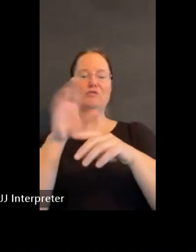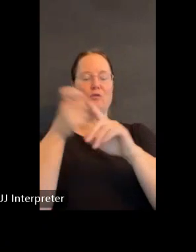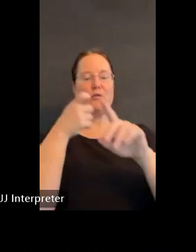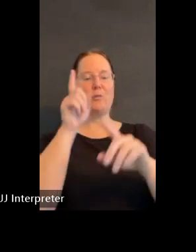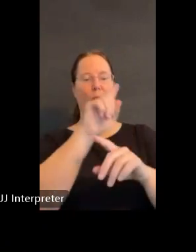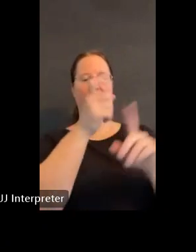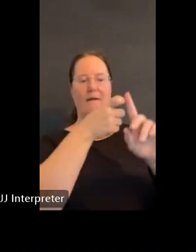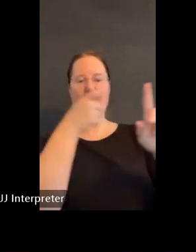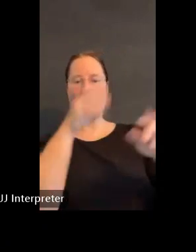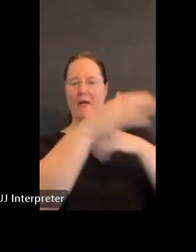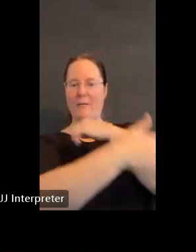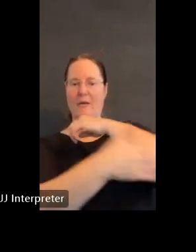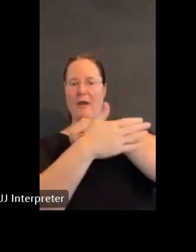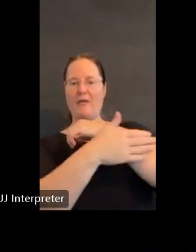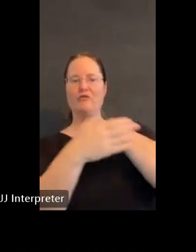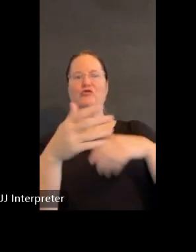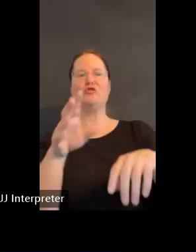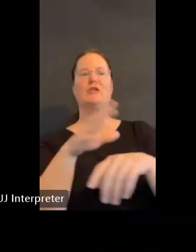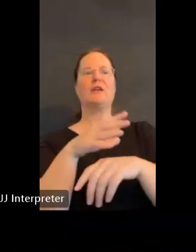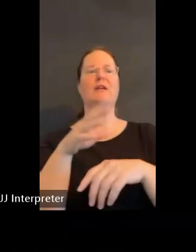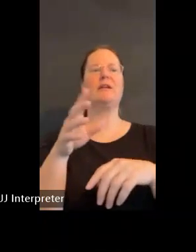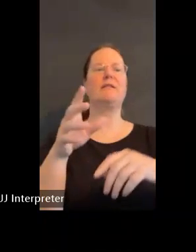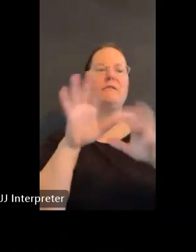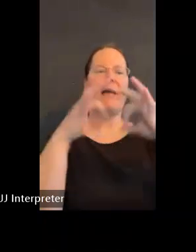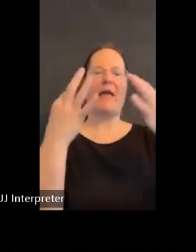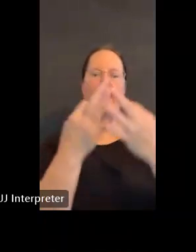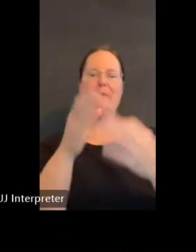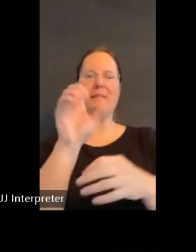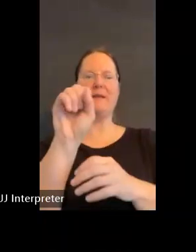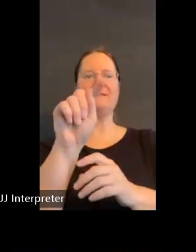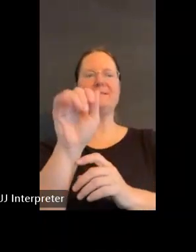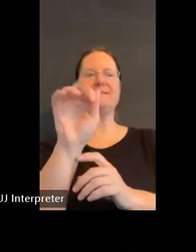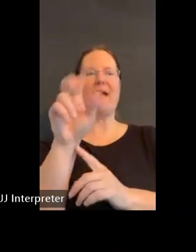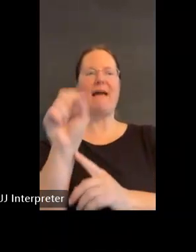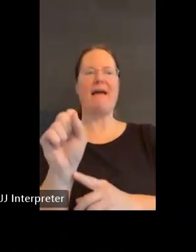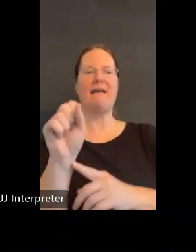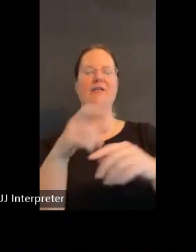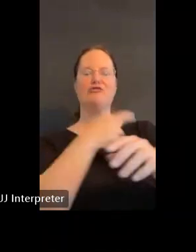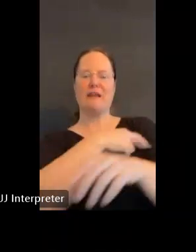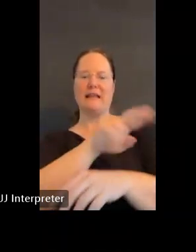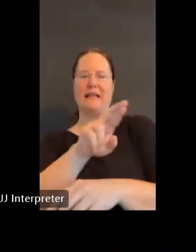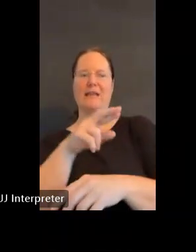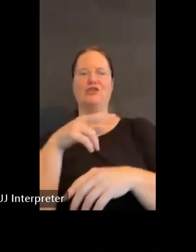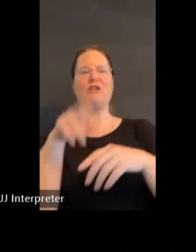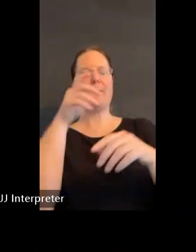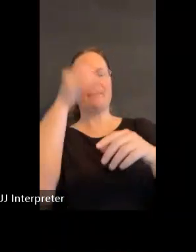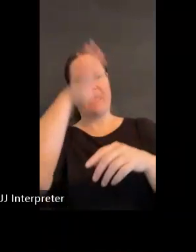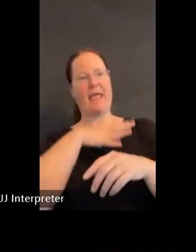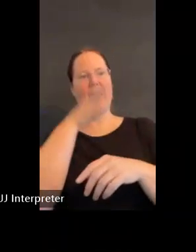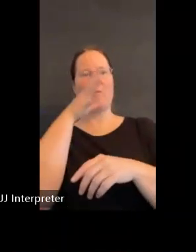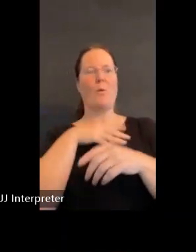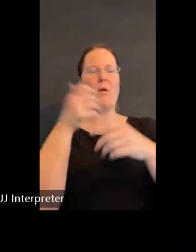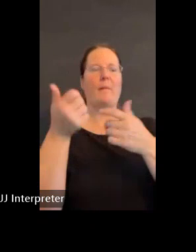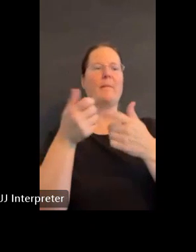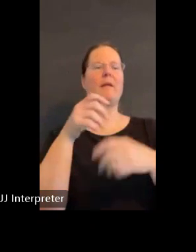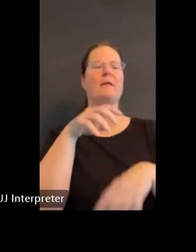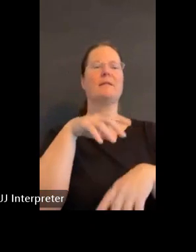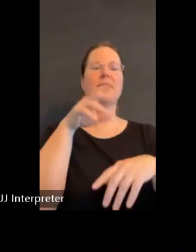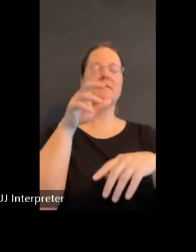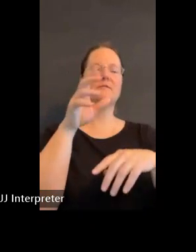disability. At the state level, you'll see it mirrors that. So race, color, national origin, familial status, religious